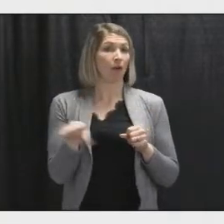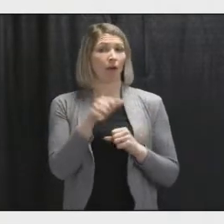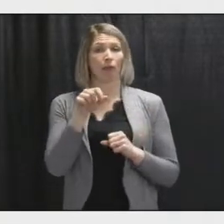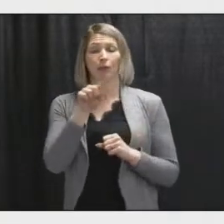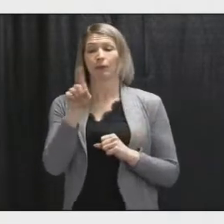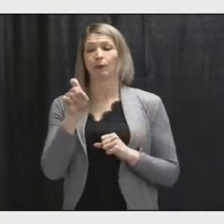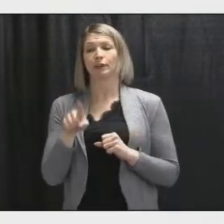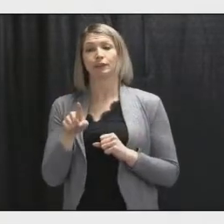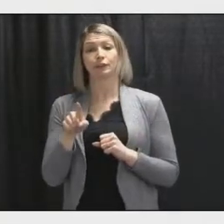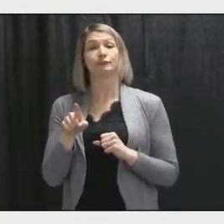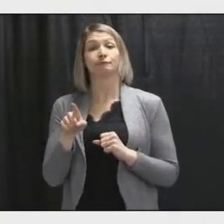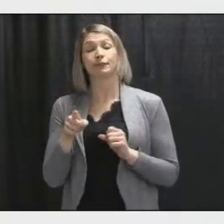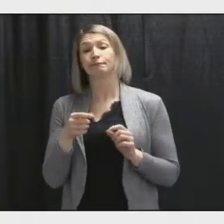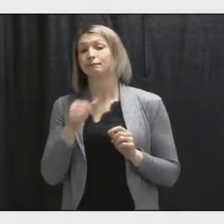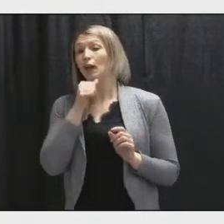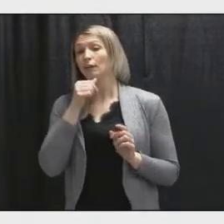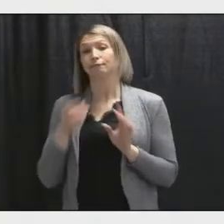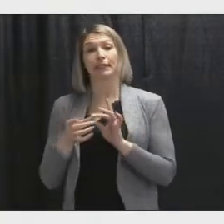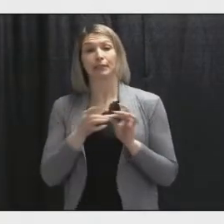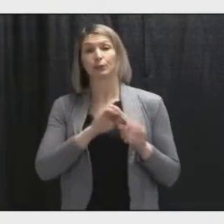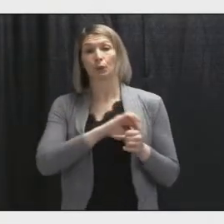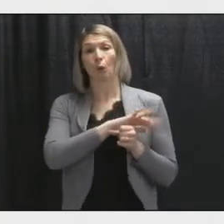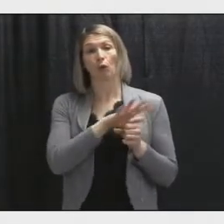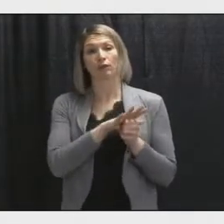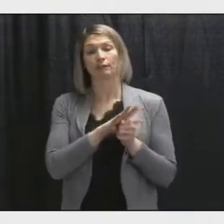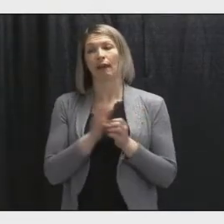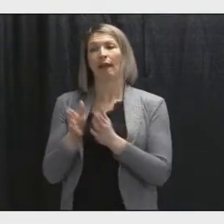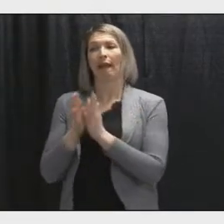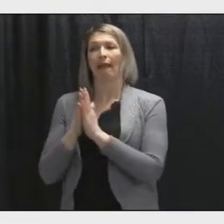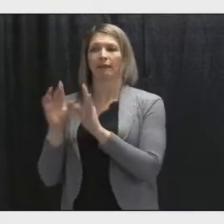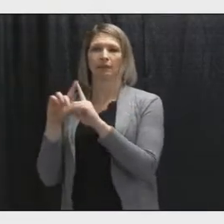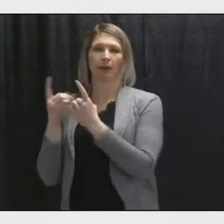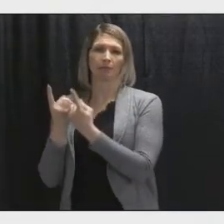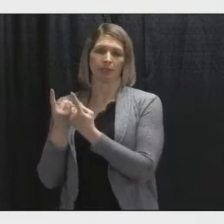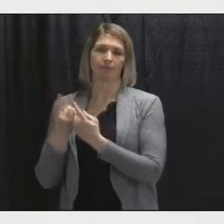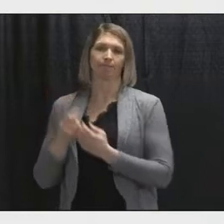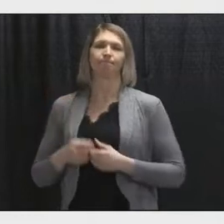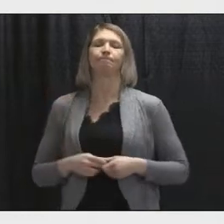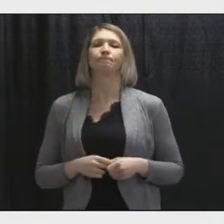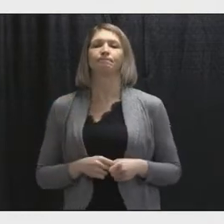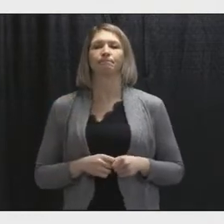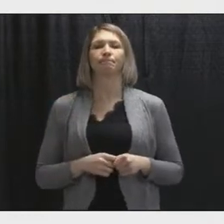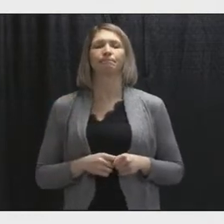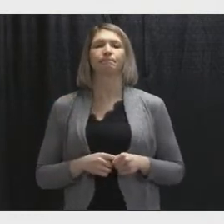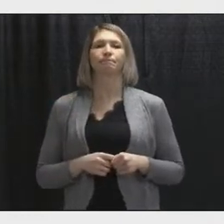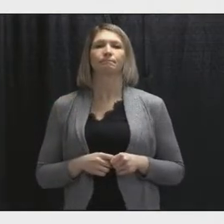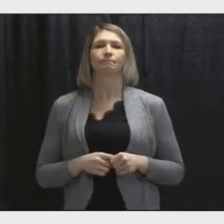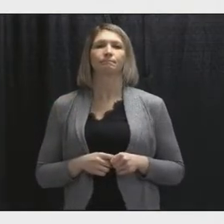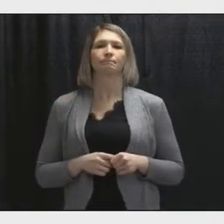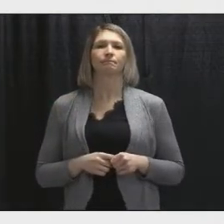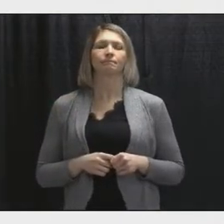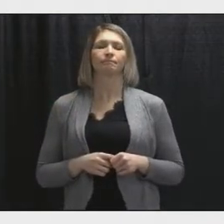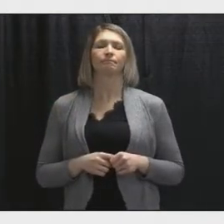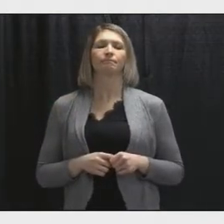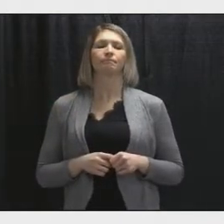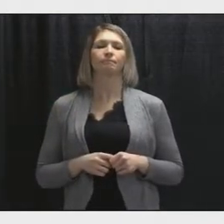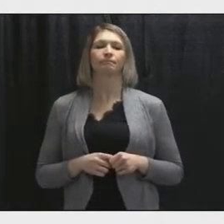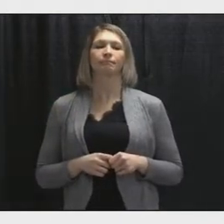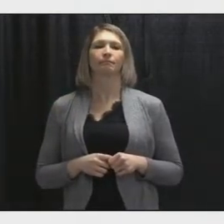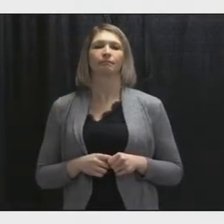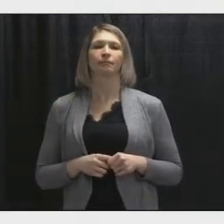appropriate department or agency for response. Reporters will ask questions in the order they register for today's call, and we will run